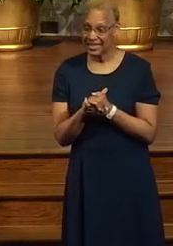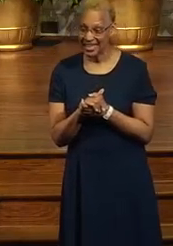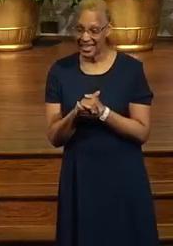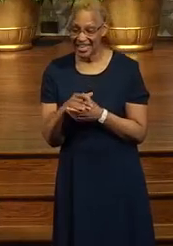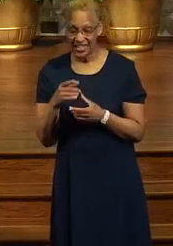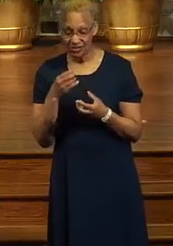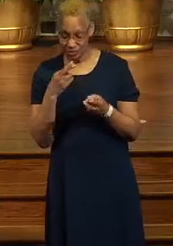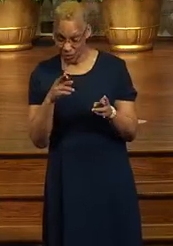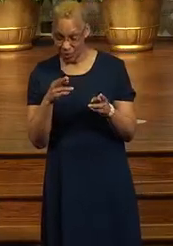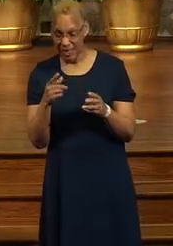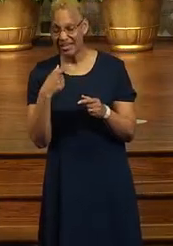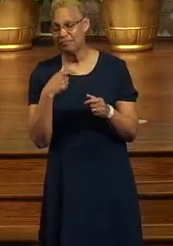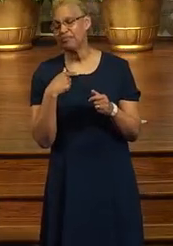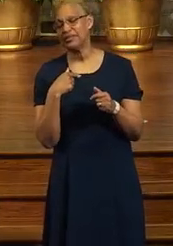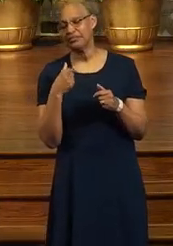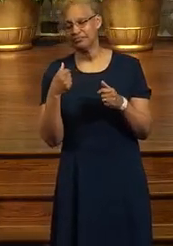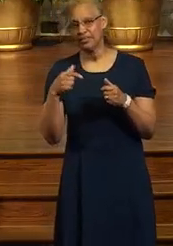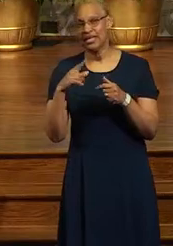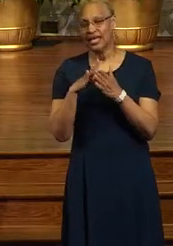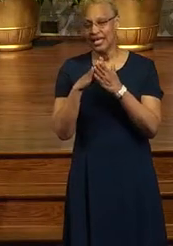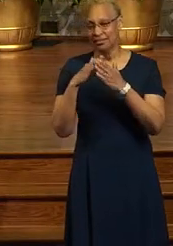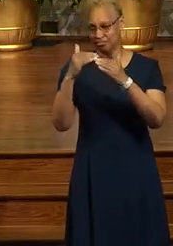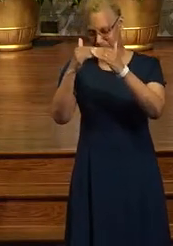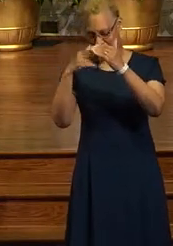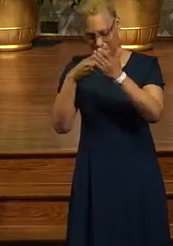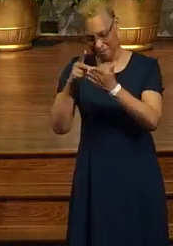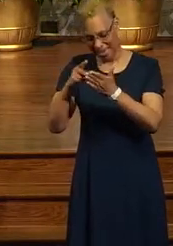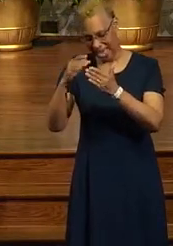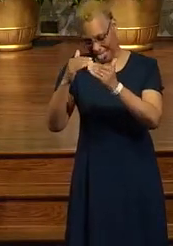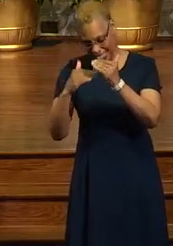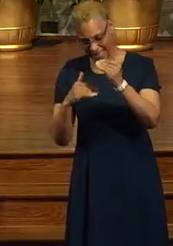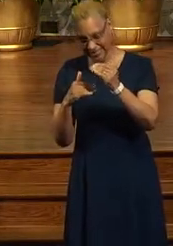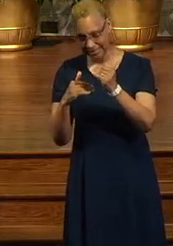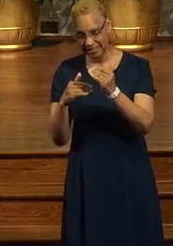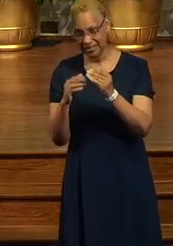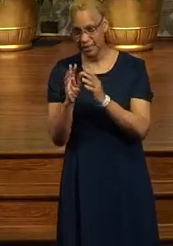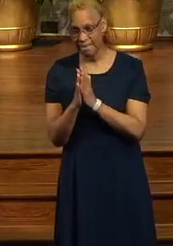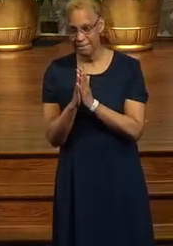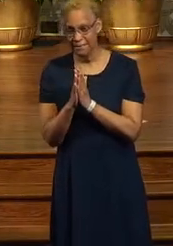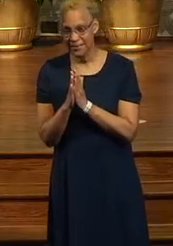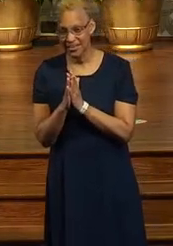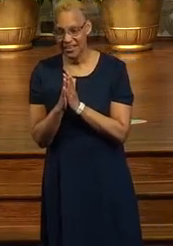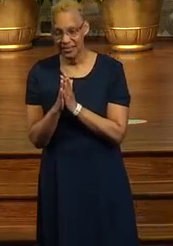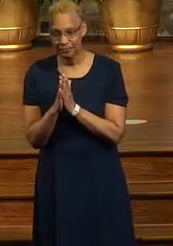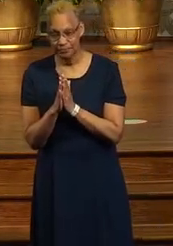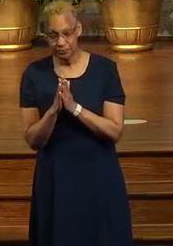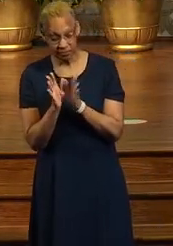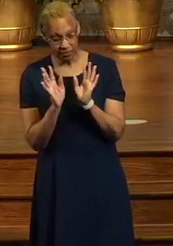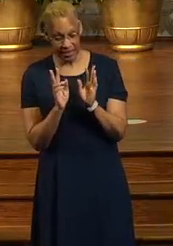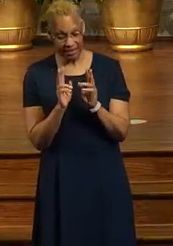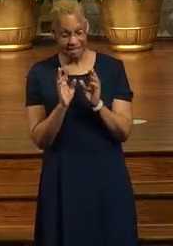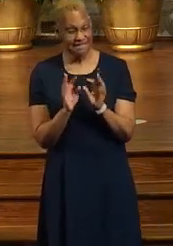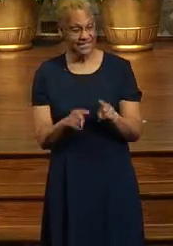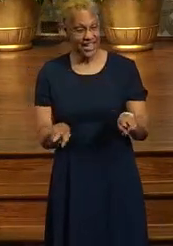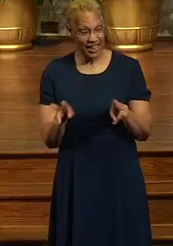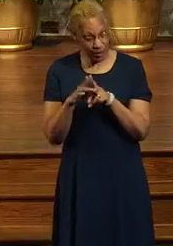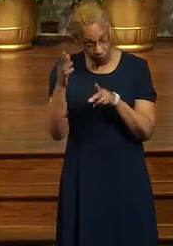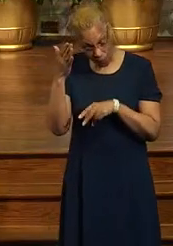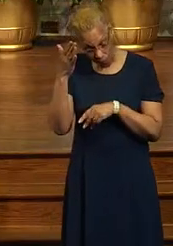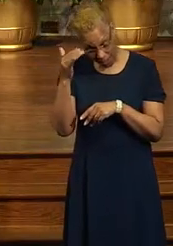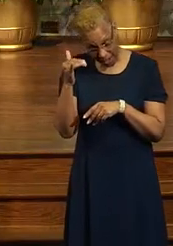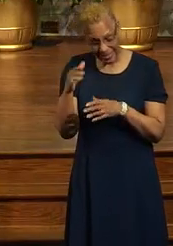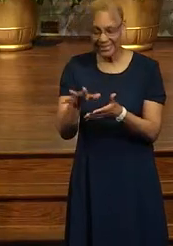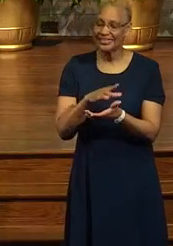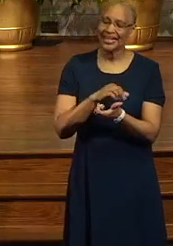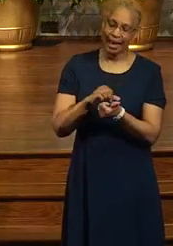a discount. Their value, again, was decreased because they were a damaged